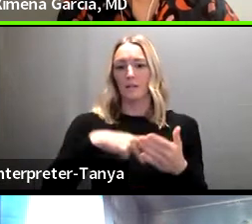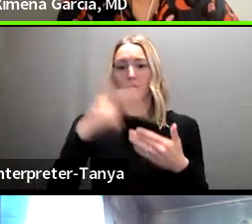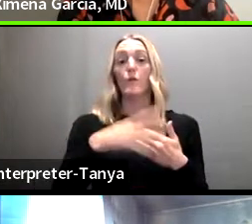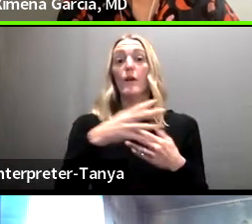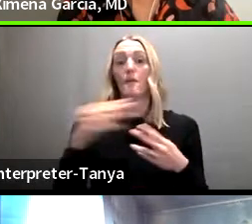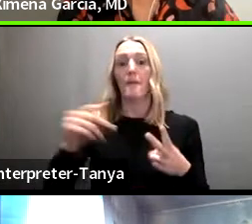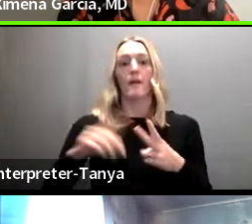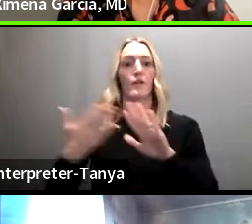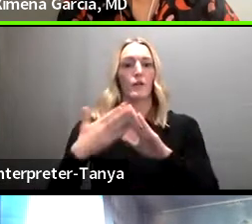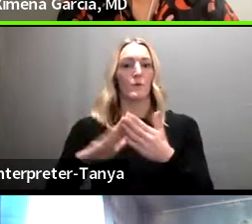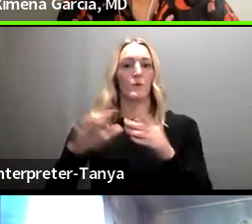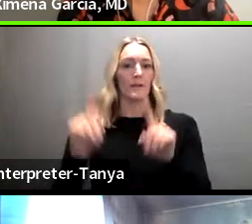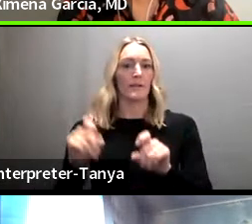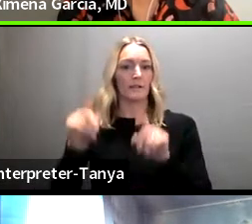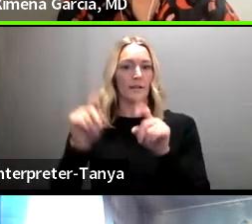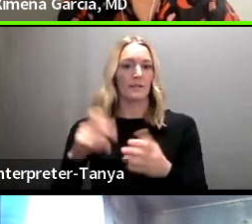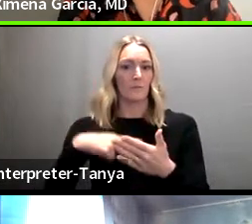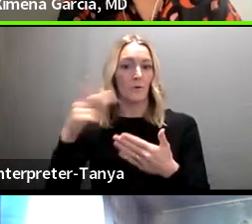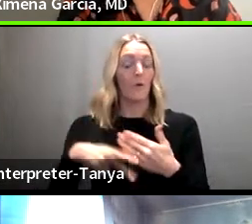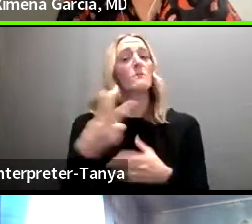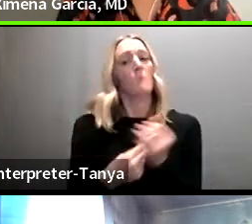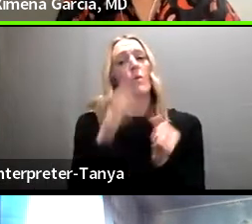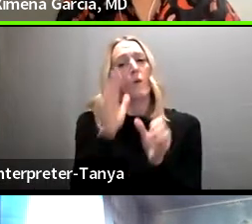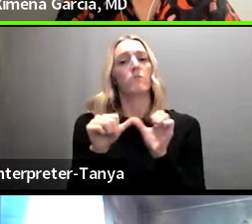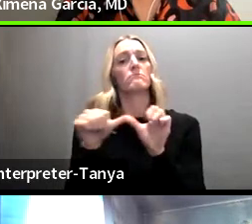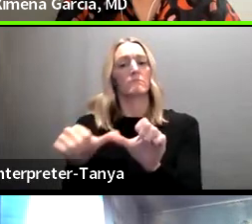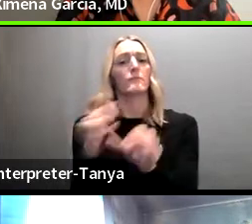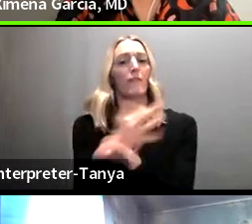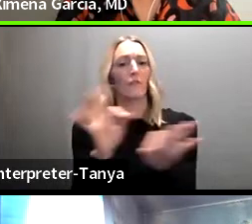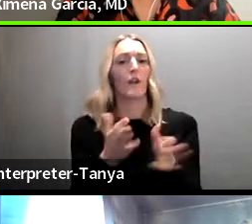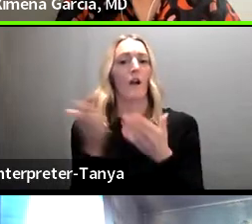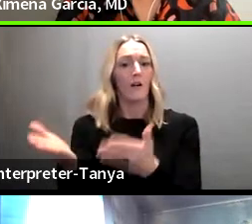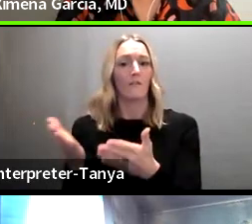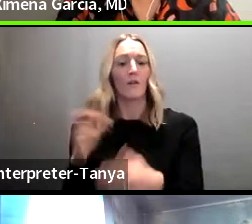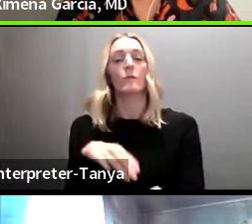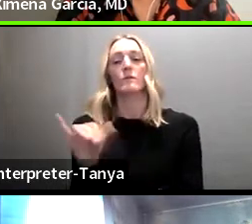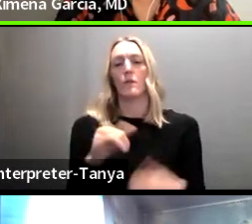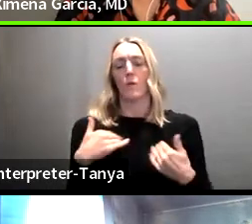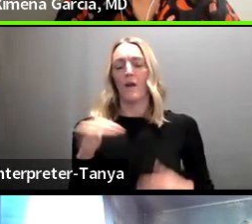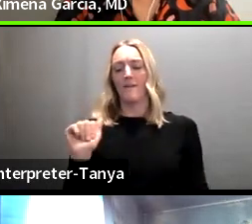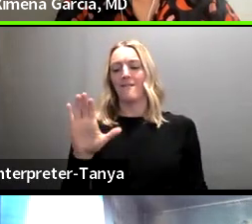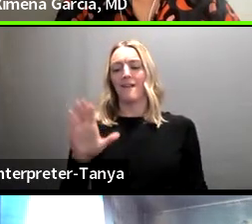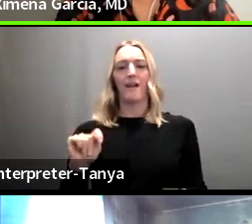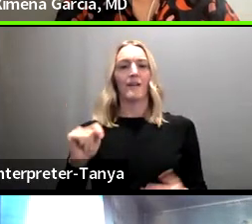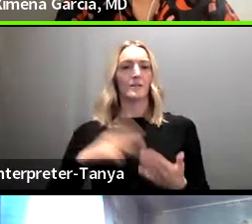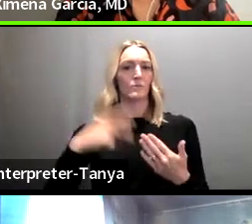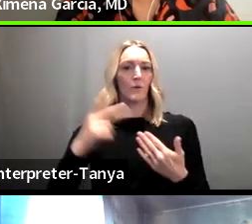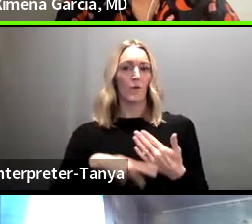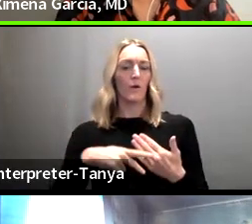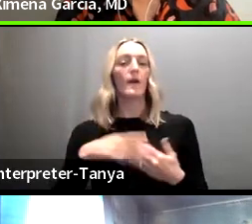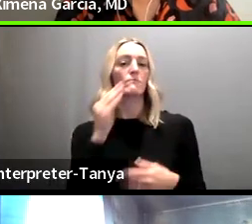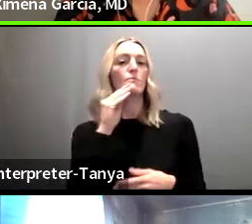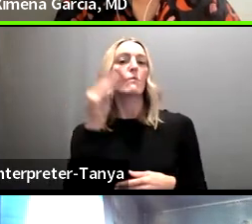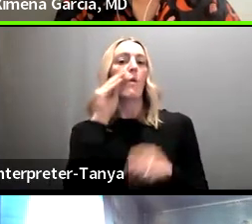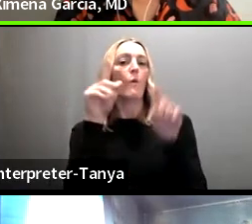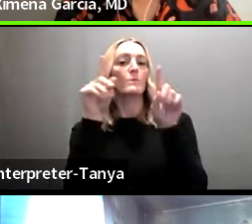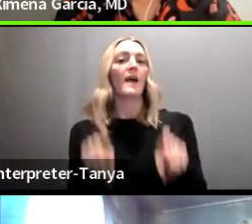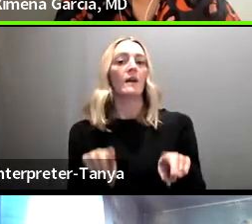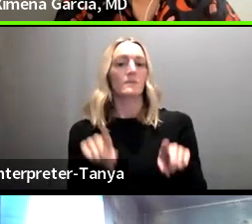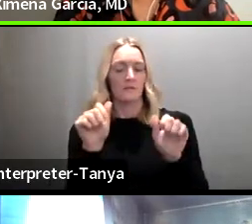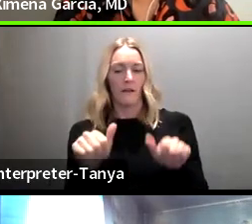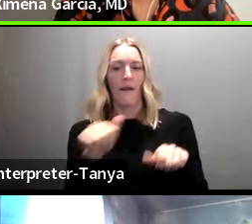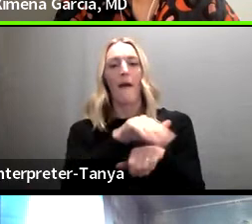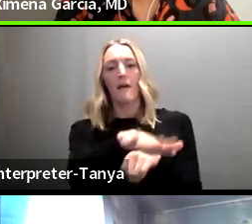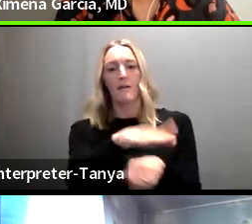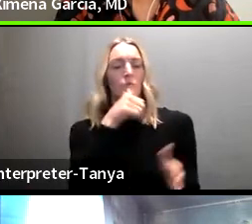will continue to be offered and will be free. We also have the ACT program, which provides home tests by mail, and these will continue